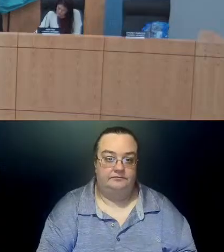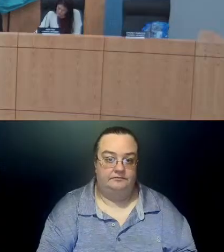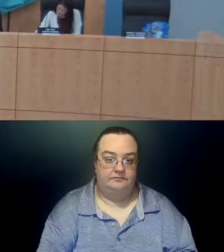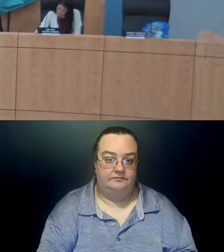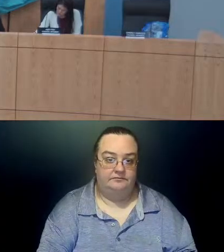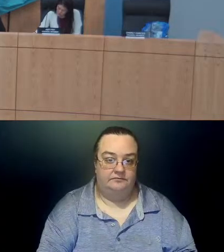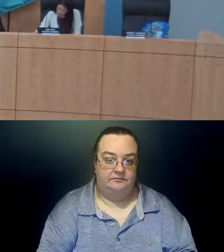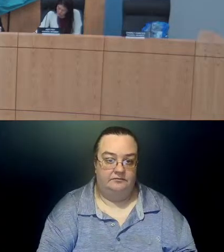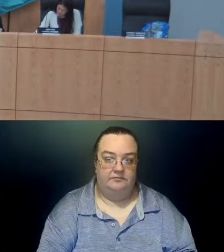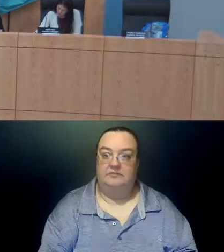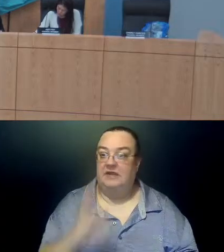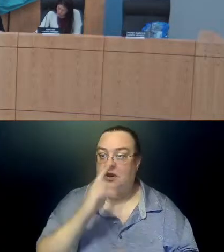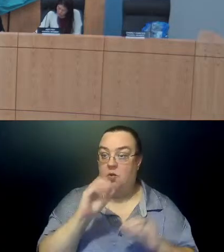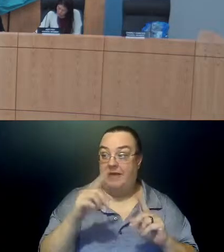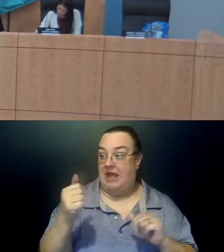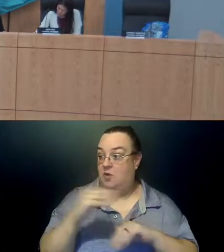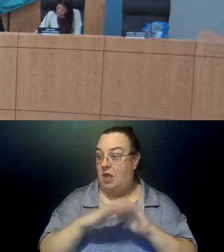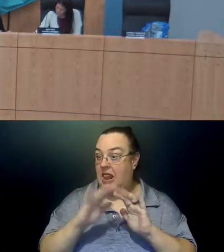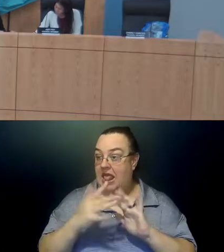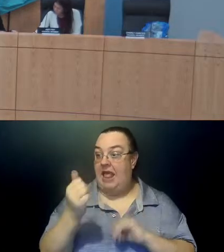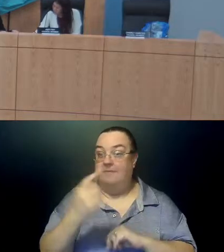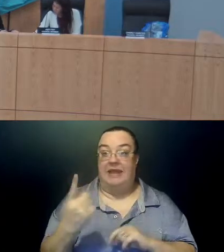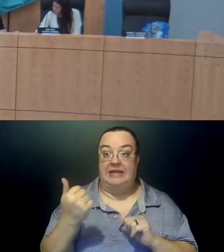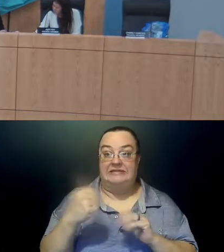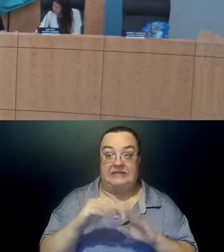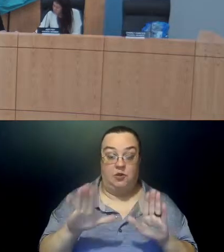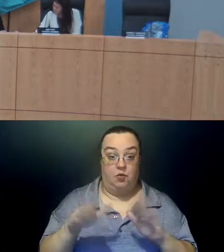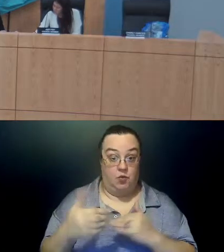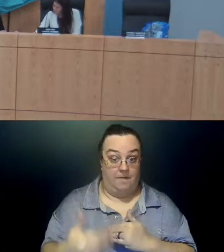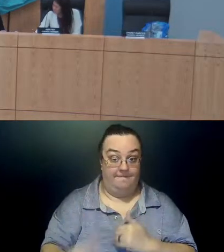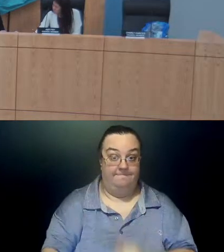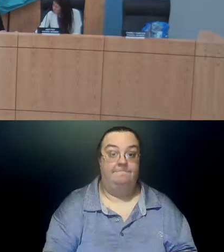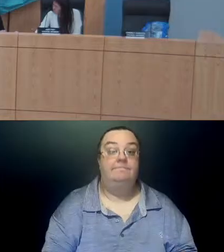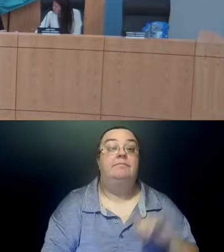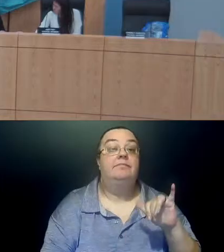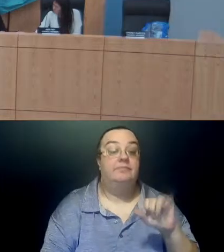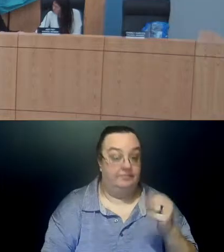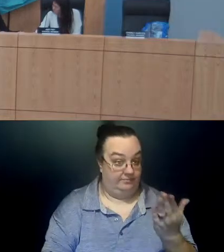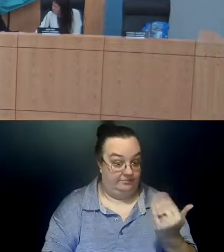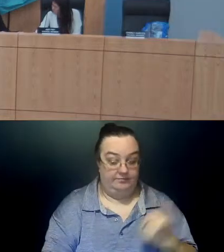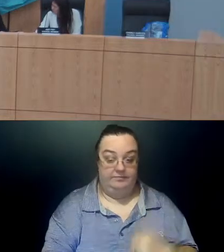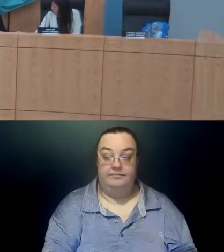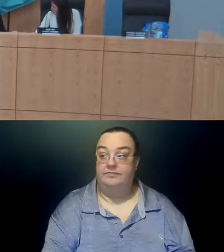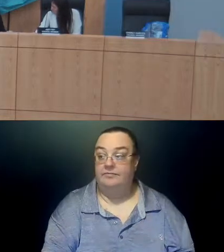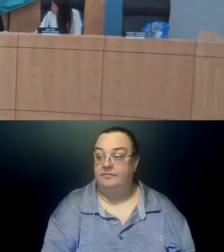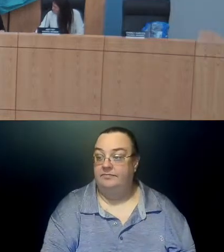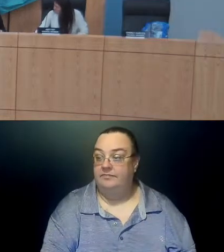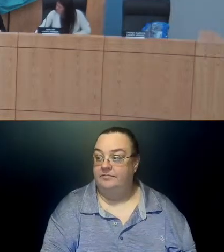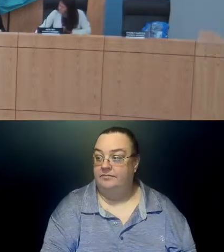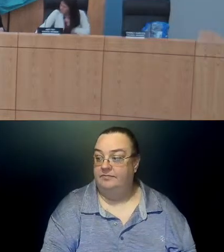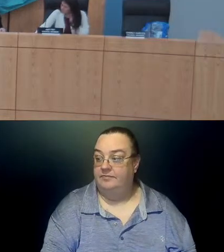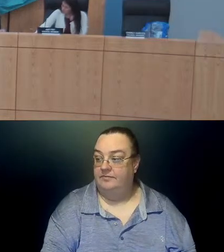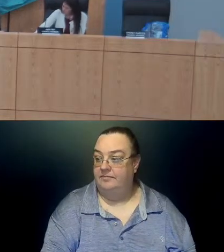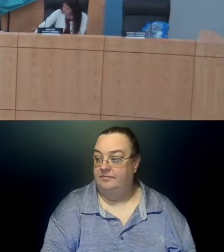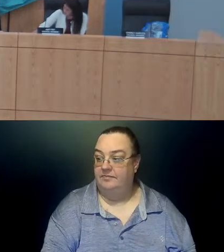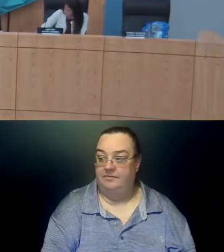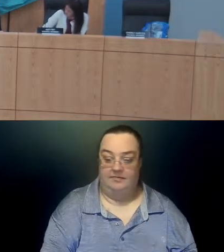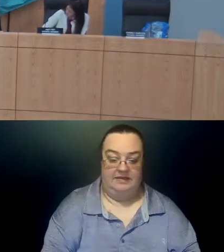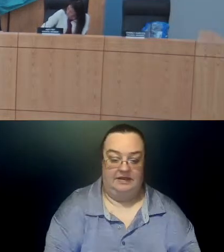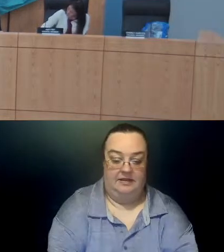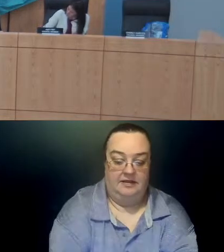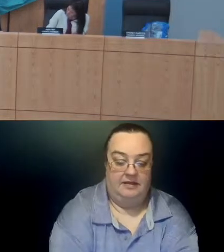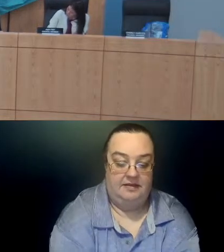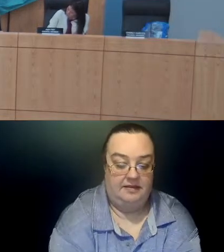Seeing no one else online, is there anybody else in the room? Yes, go ahead, approach the podium, please. Your